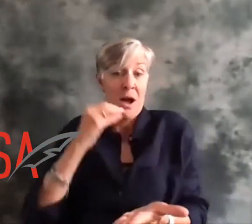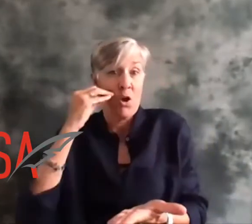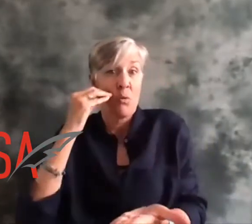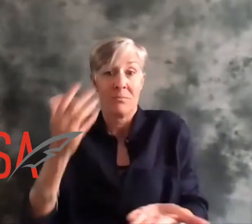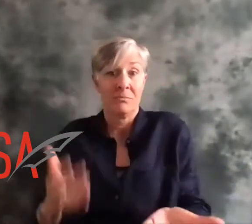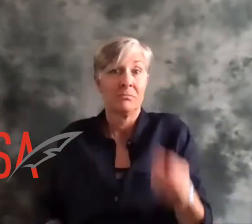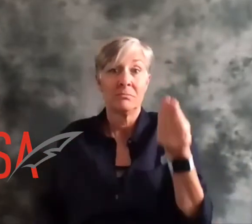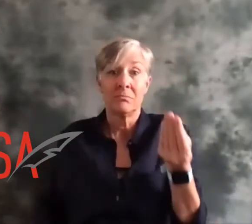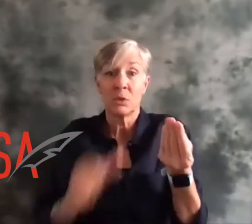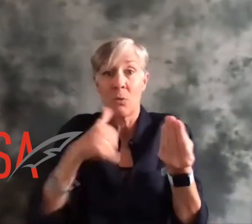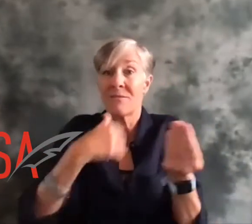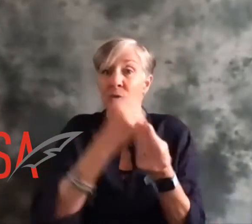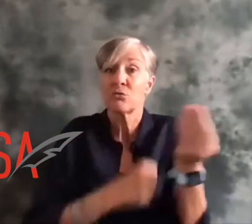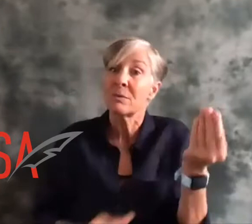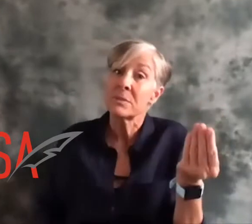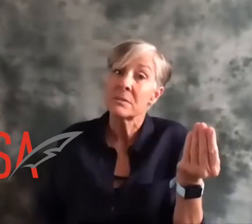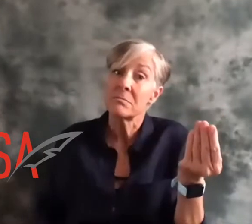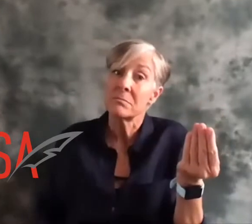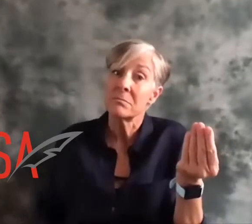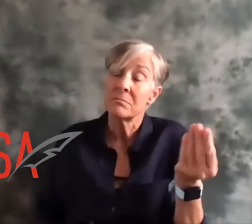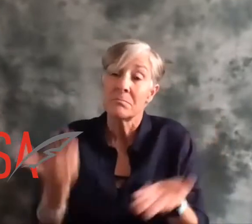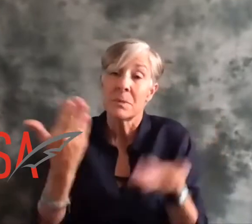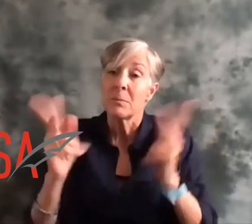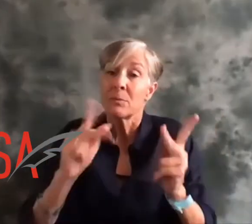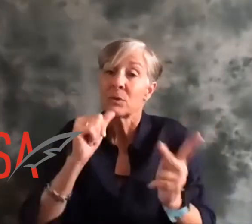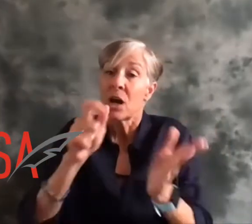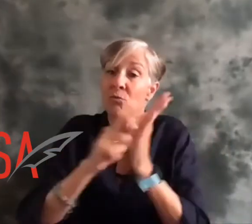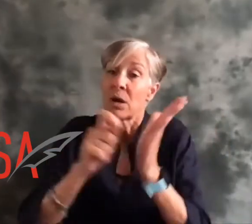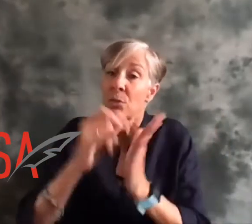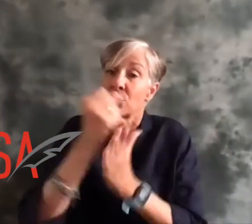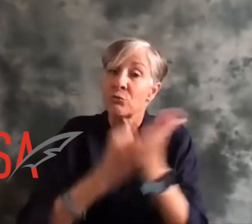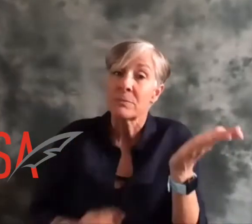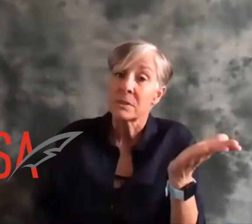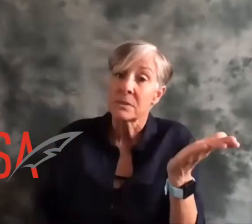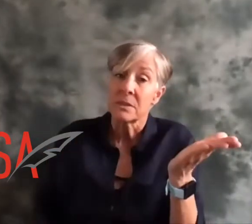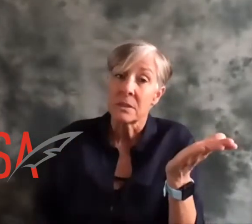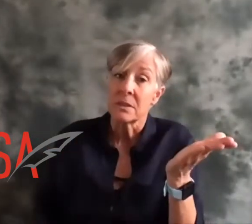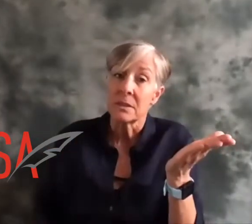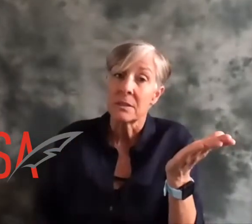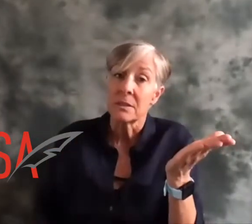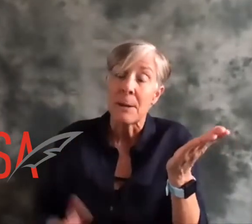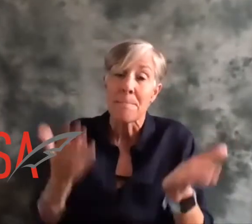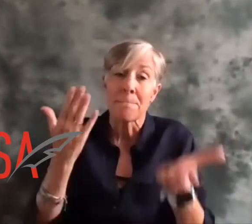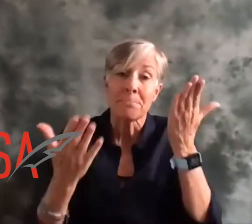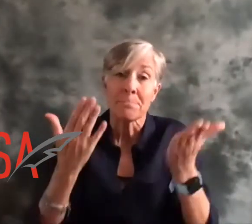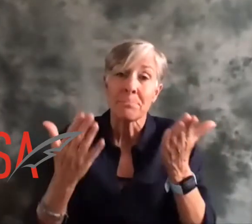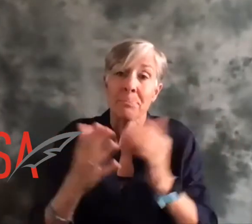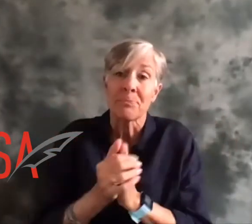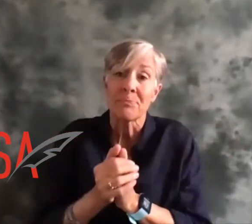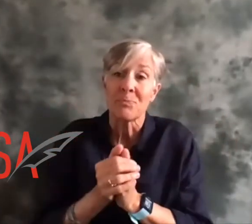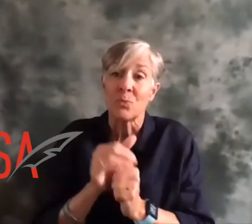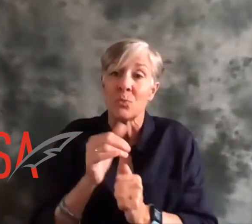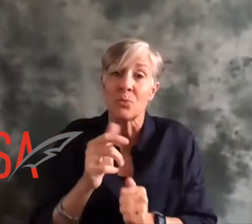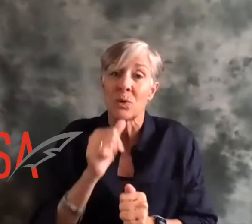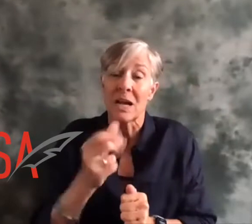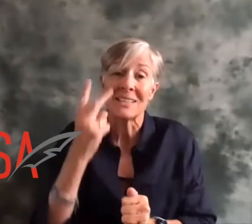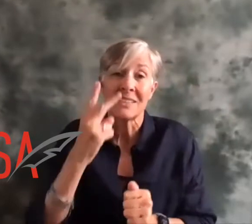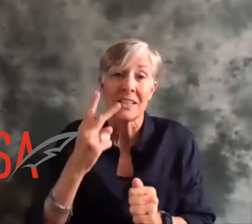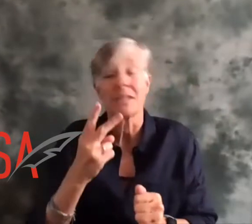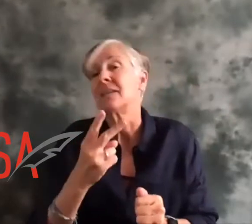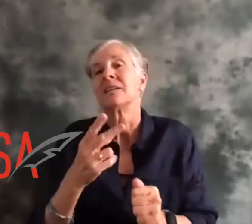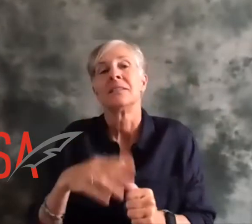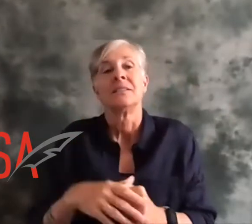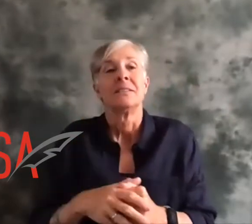wondering, maybe they aren't being put forth. Maybe we're not seeing complete stories, not just one